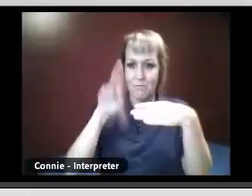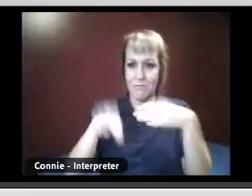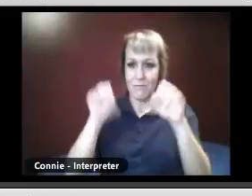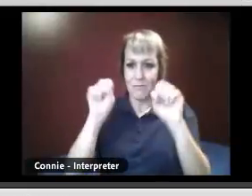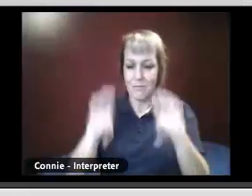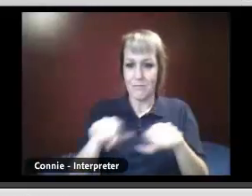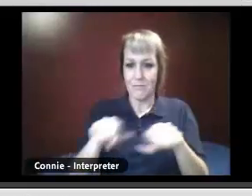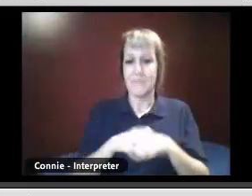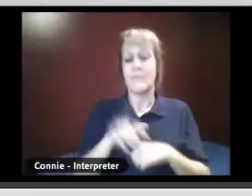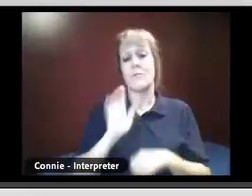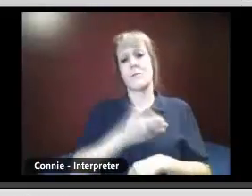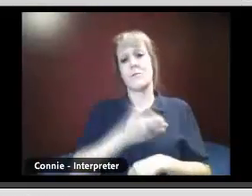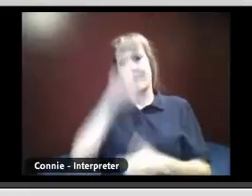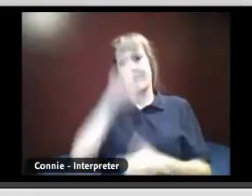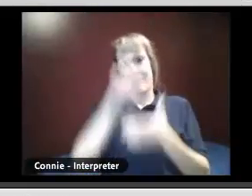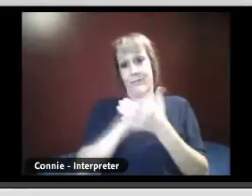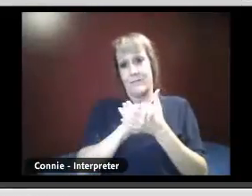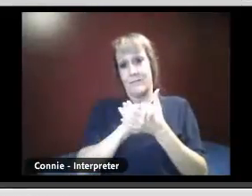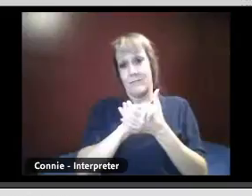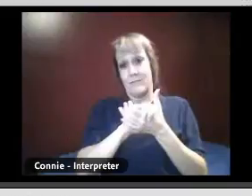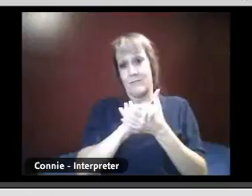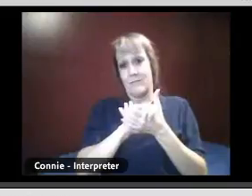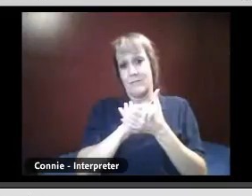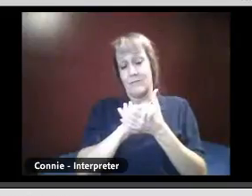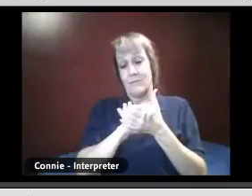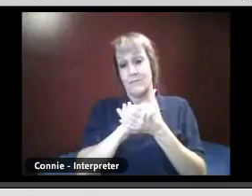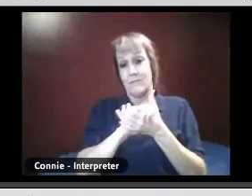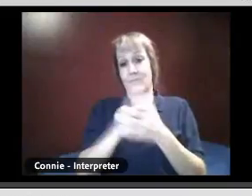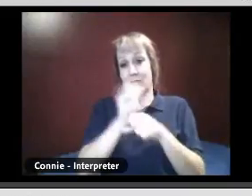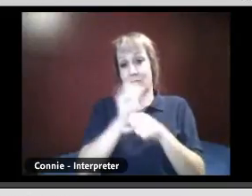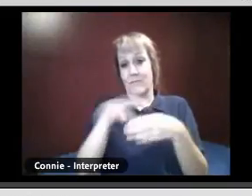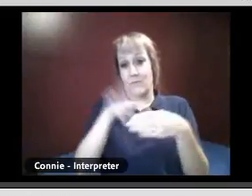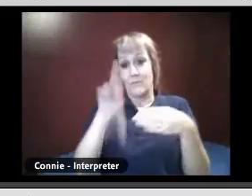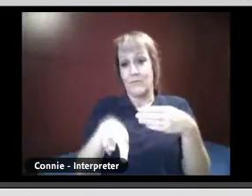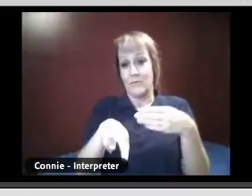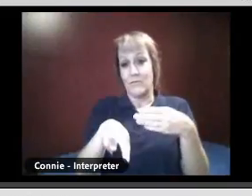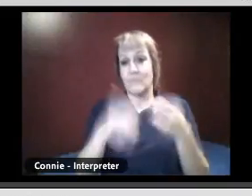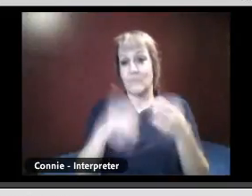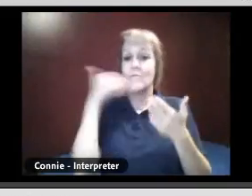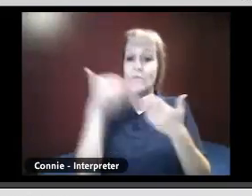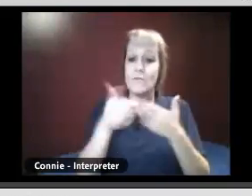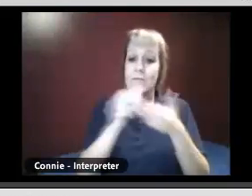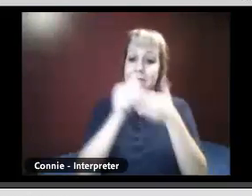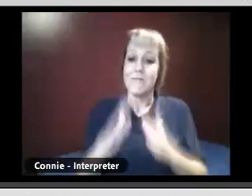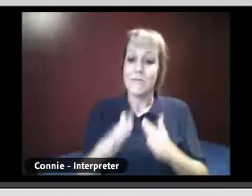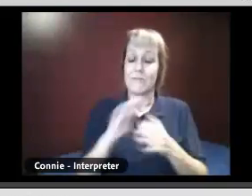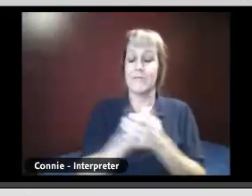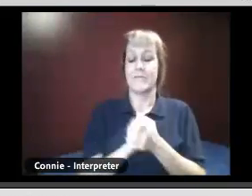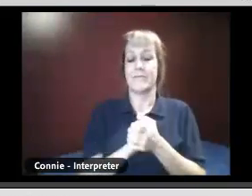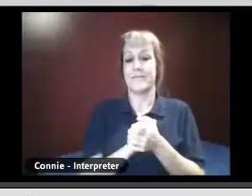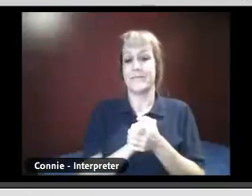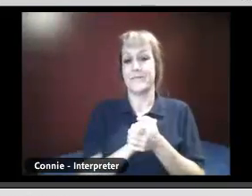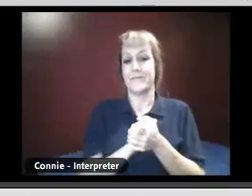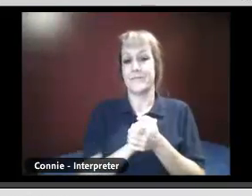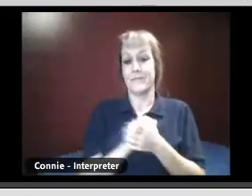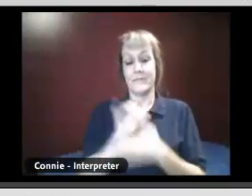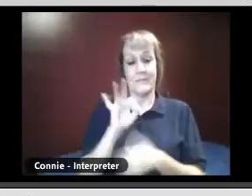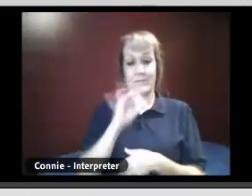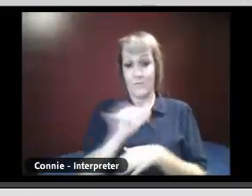to believe that in ourselves in order to come across as a credible leader to others. Because if we